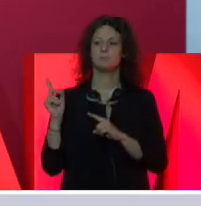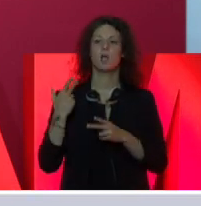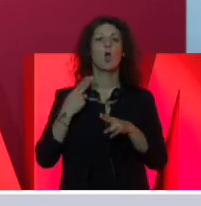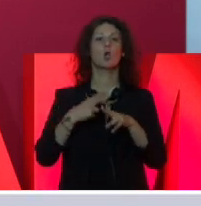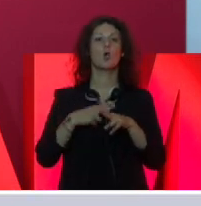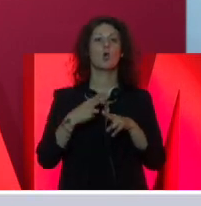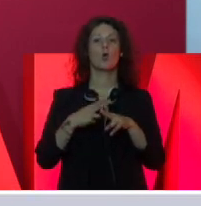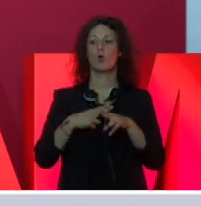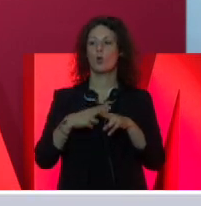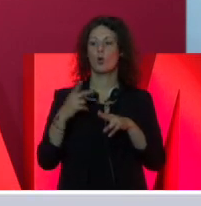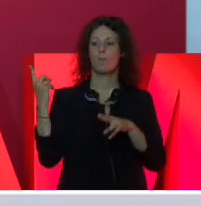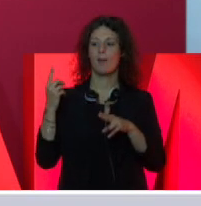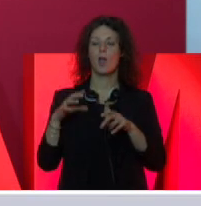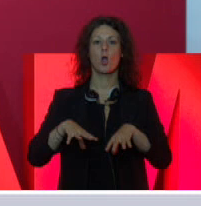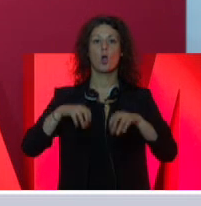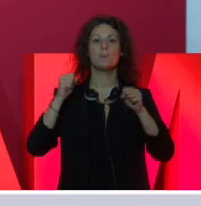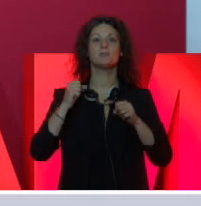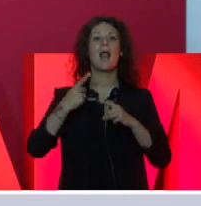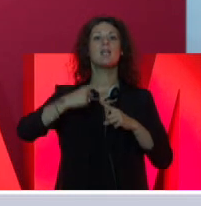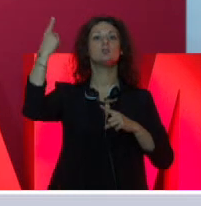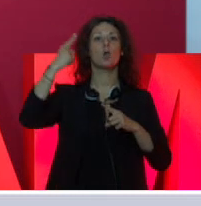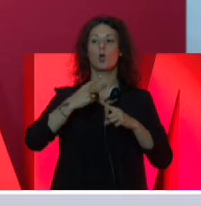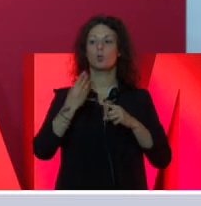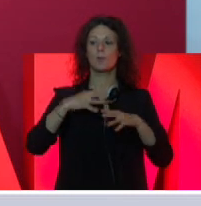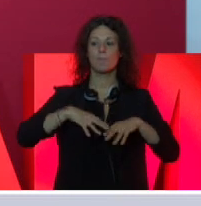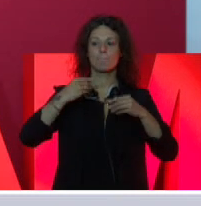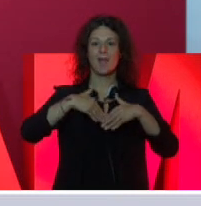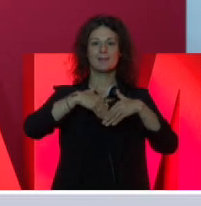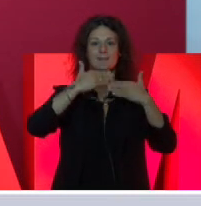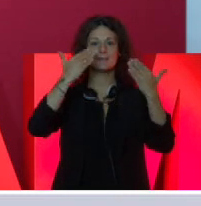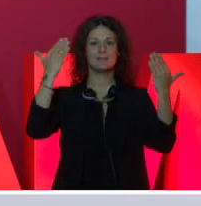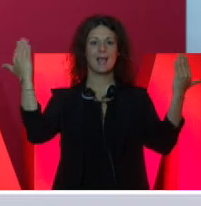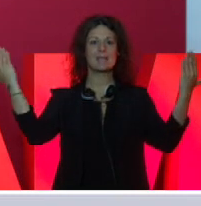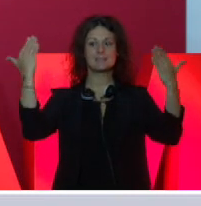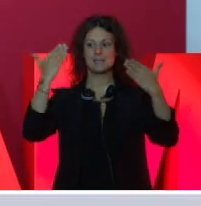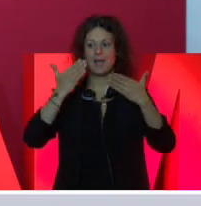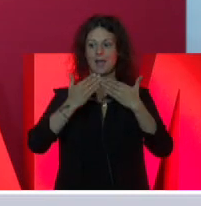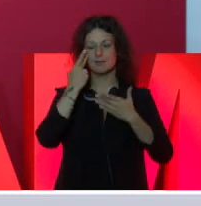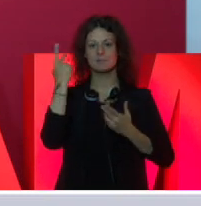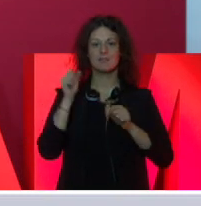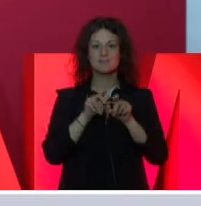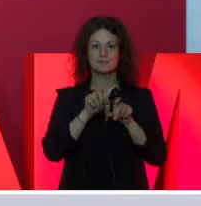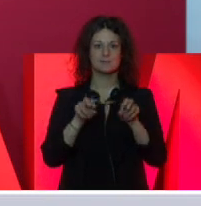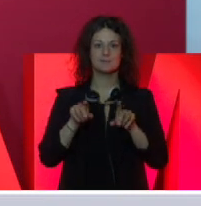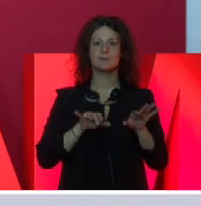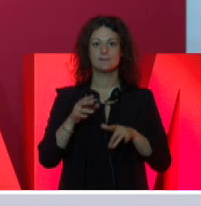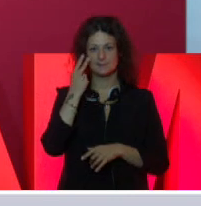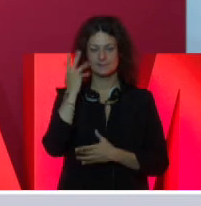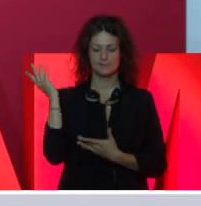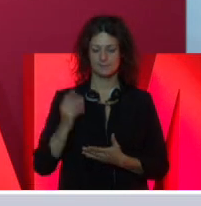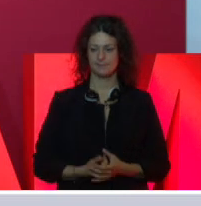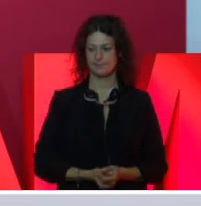see how Rome wakes up and how it behaves. You can see the different trajectories